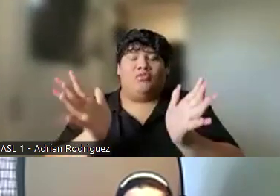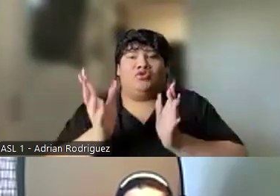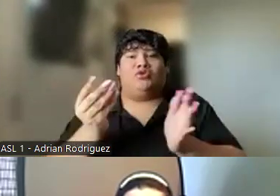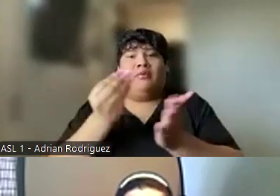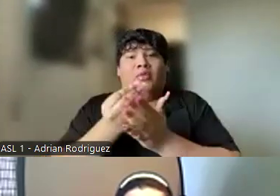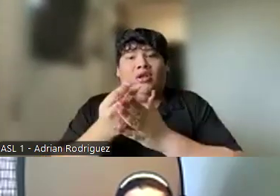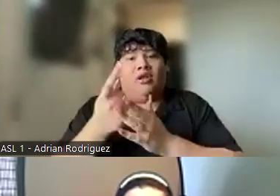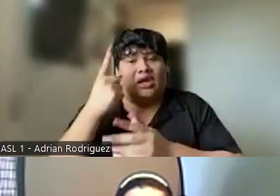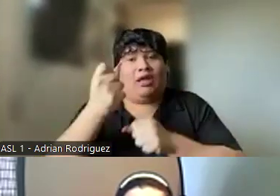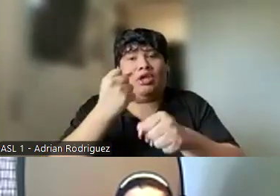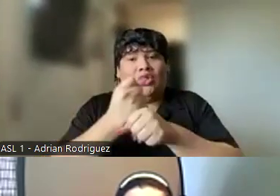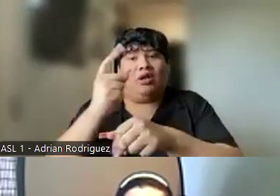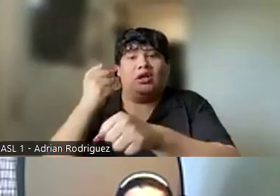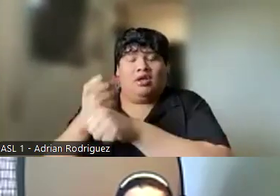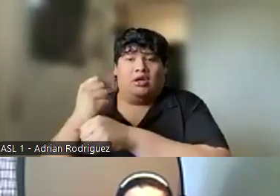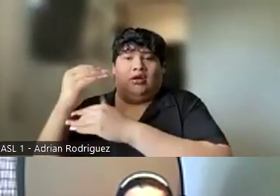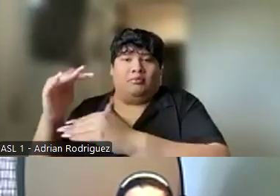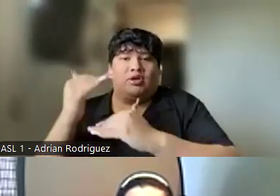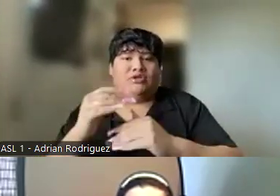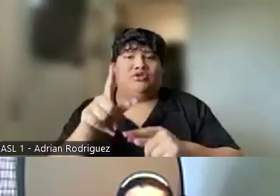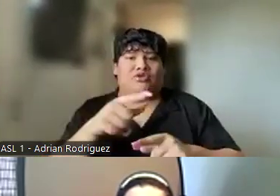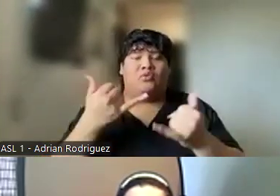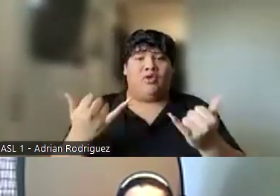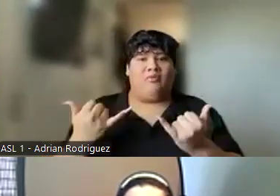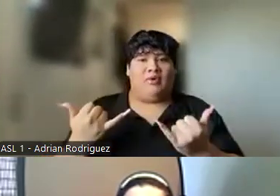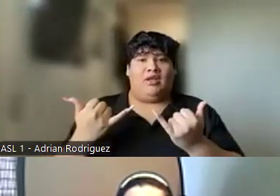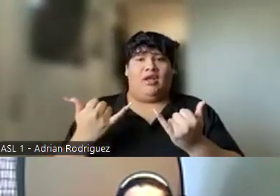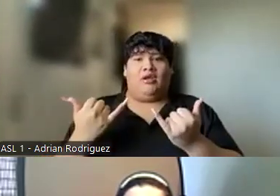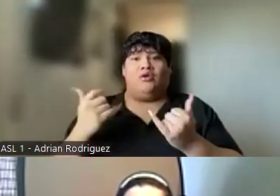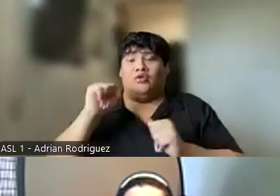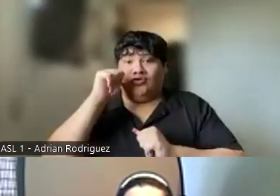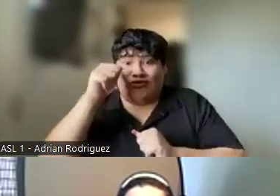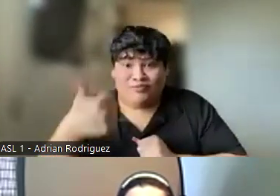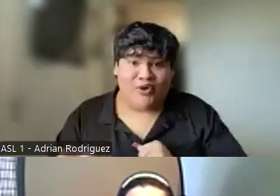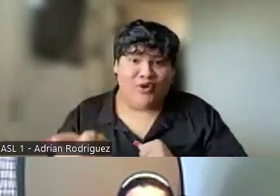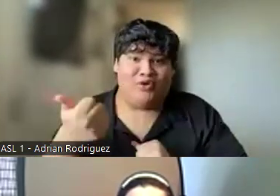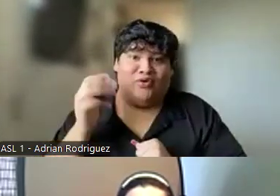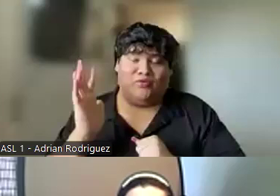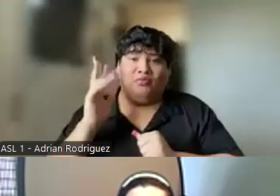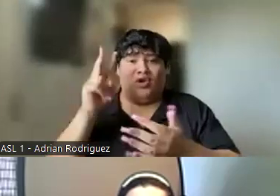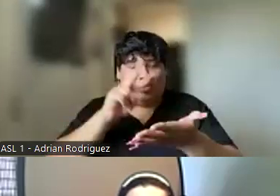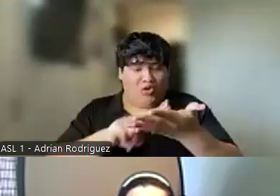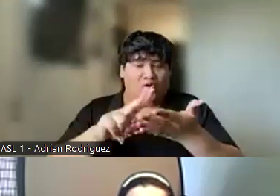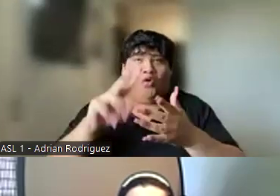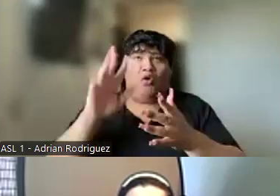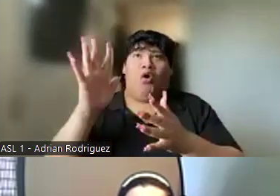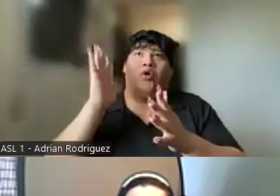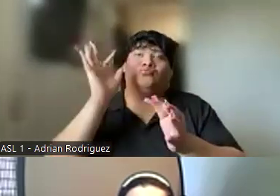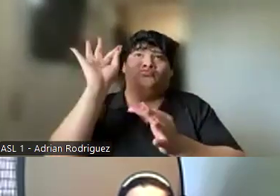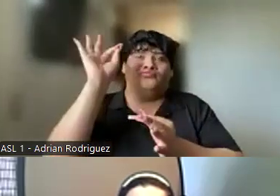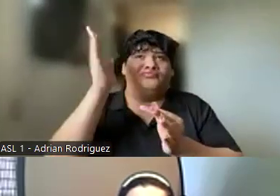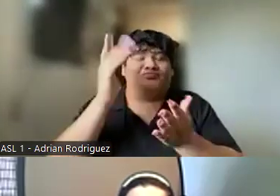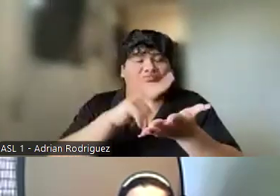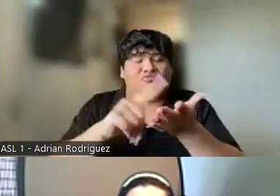on a year-by-year basis. So we right now, actually tomorrow, are looking to submit our proposed budget to